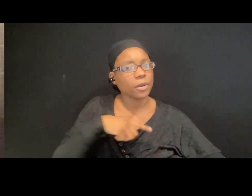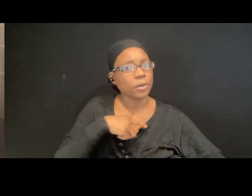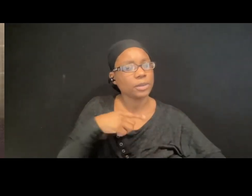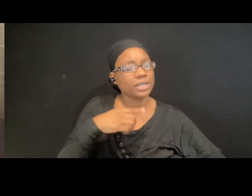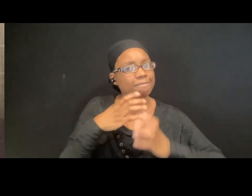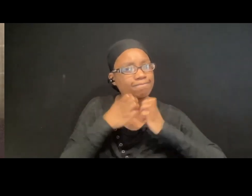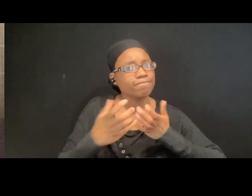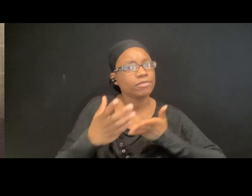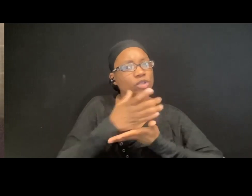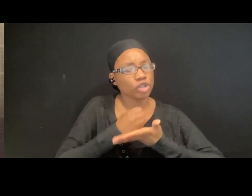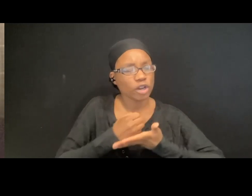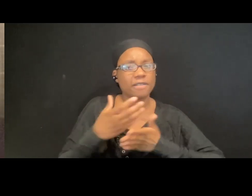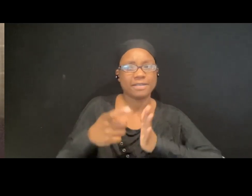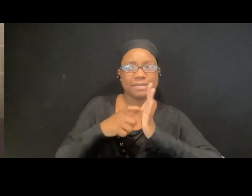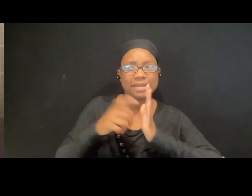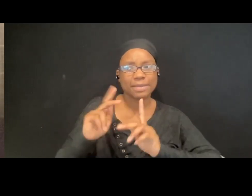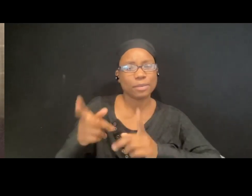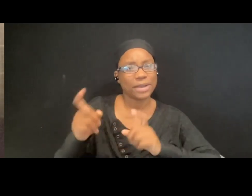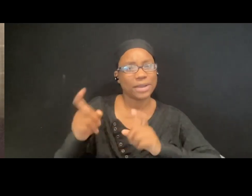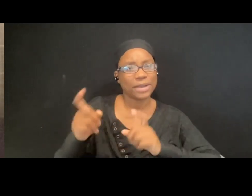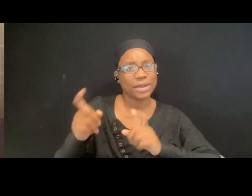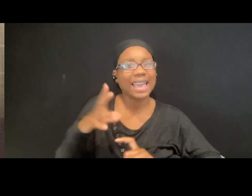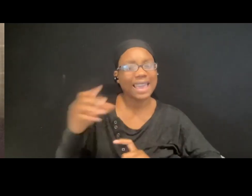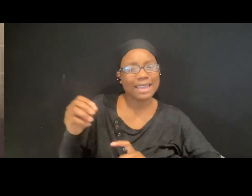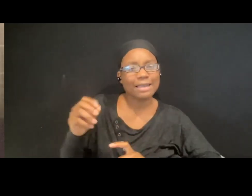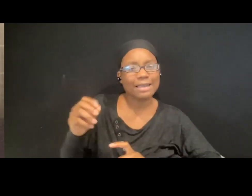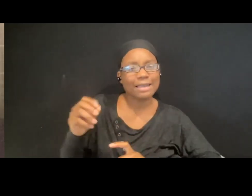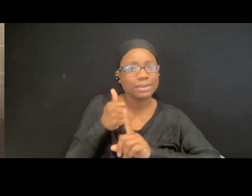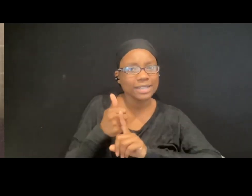demand that people give it to you, but especially people who are providers.